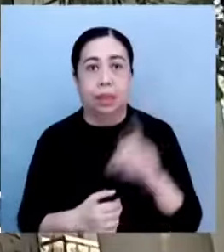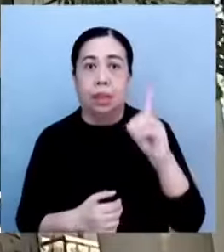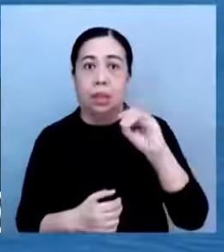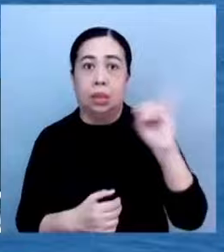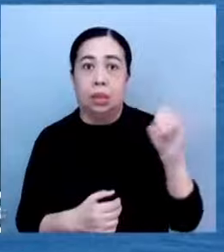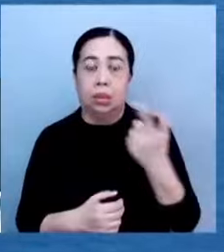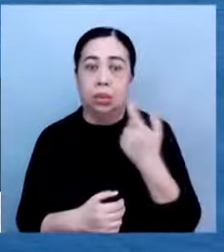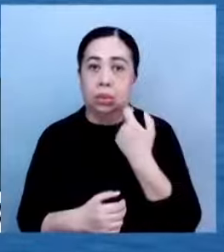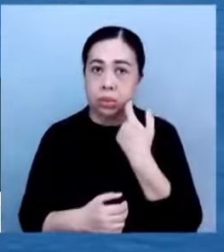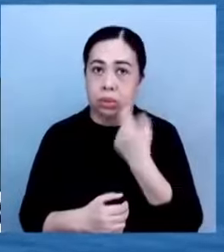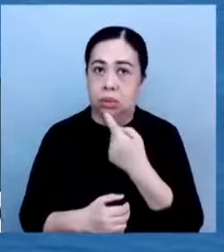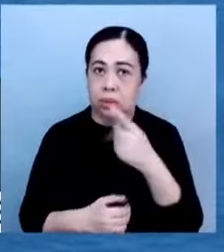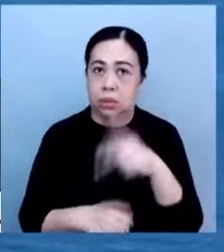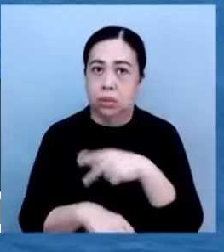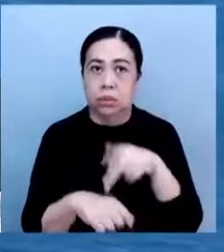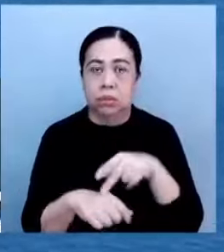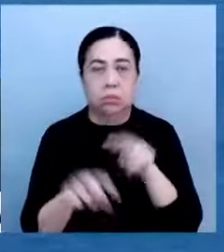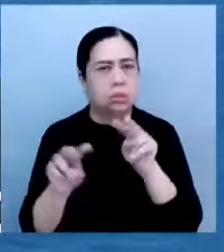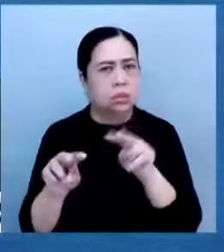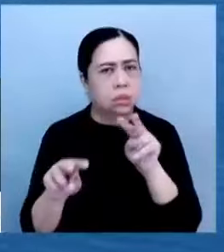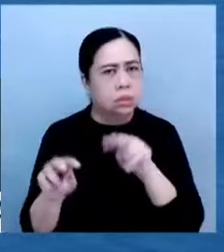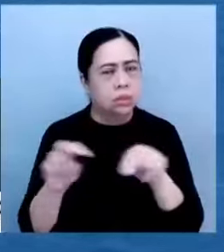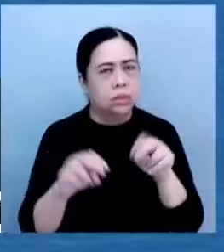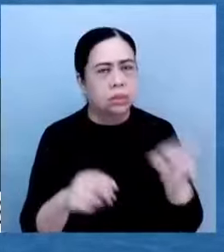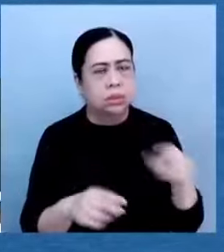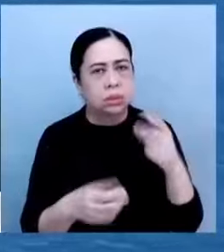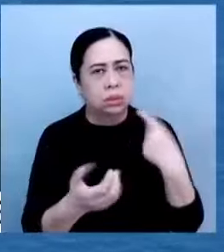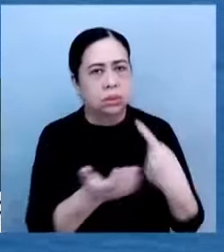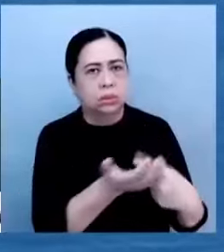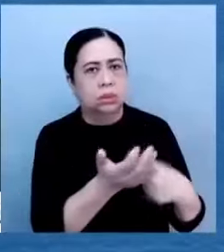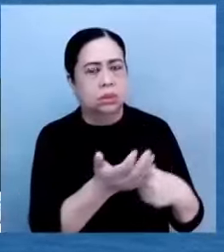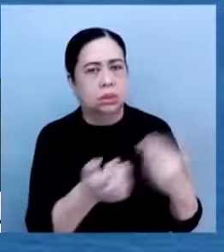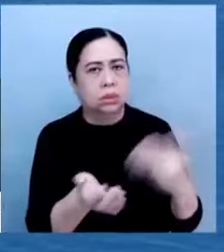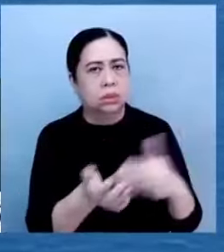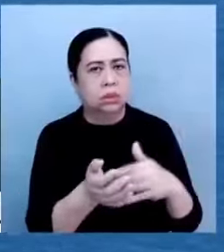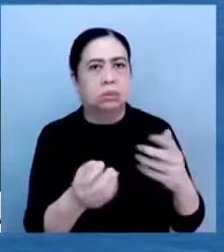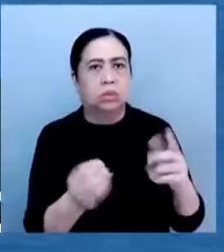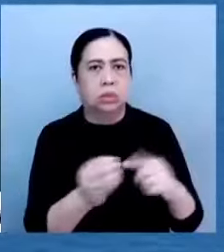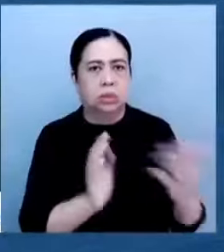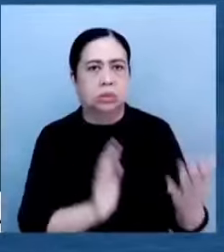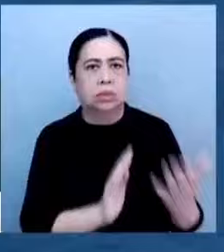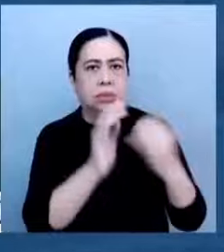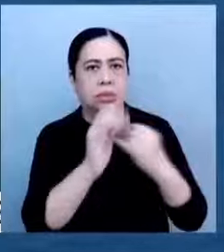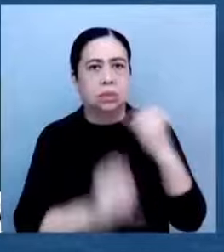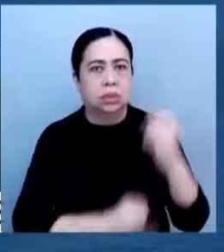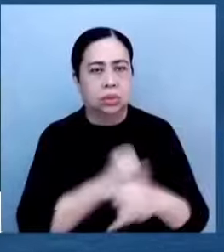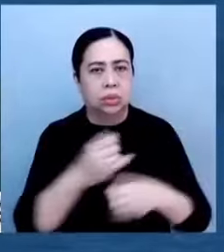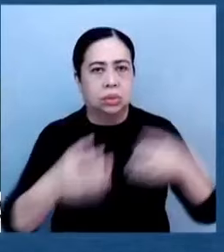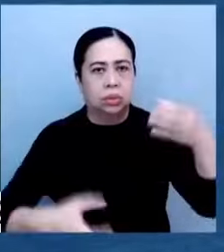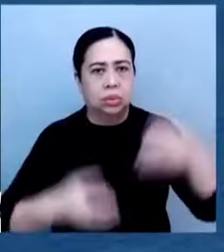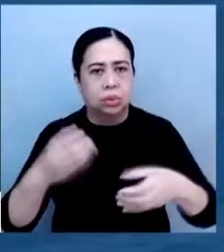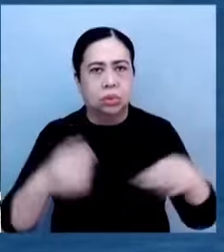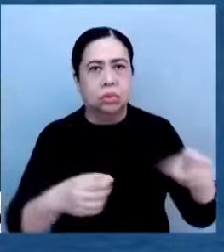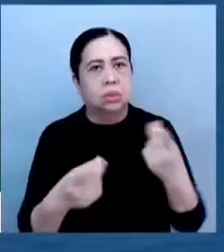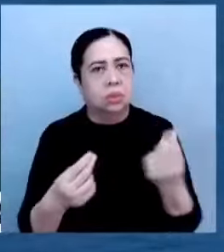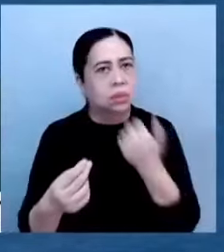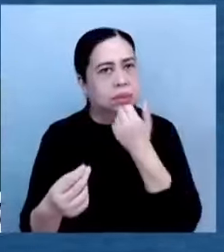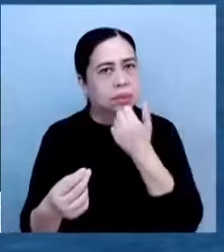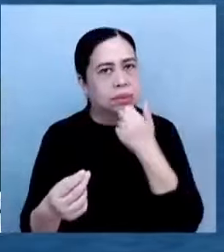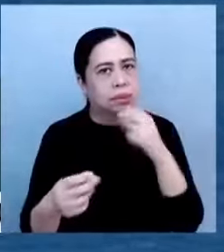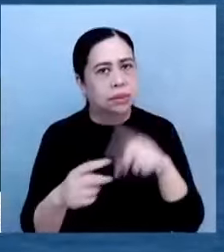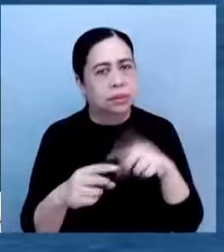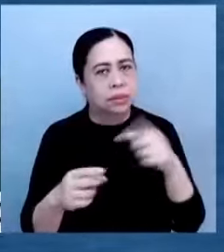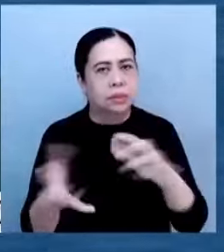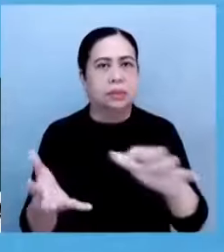earlier said the Philippines is looking to haul China before another international court, this time over their illegal activities that have